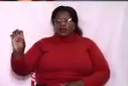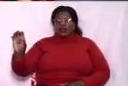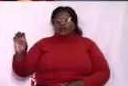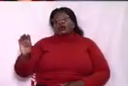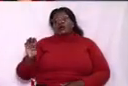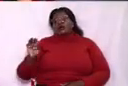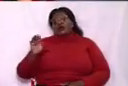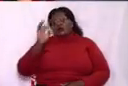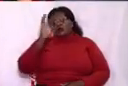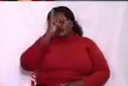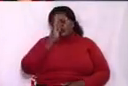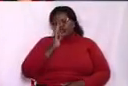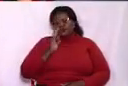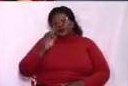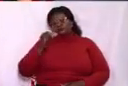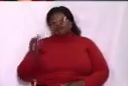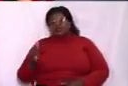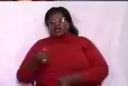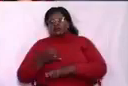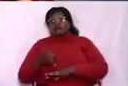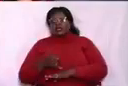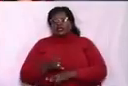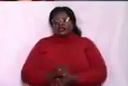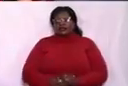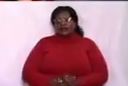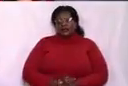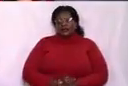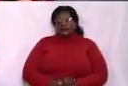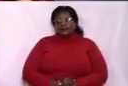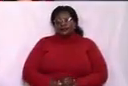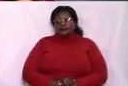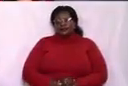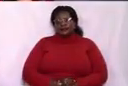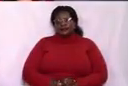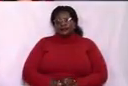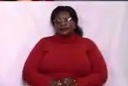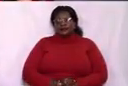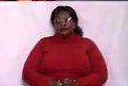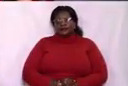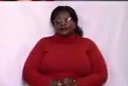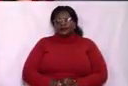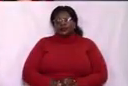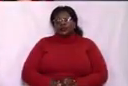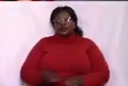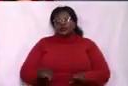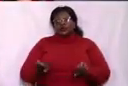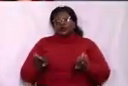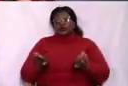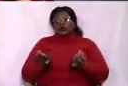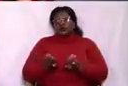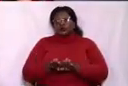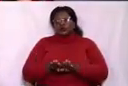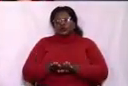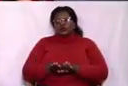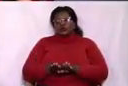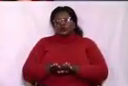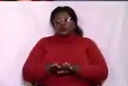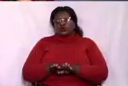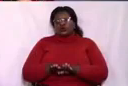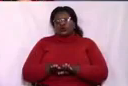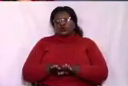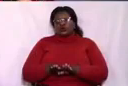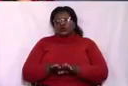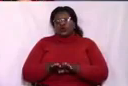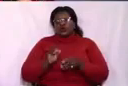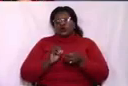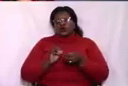great since you do Swift 30, so we're gonna do a quick Swift 30, but we'll play it with